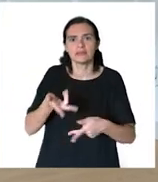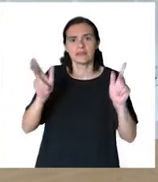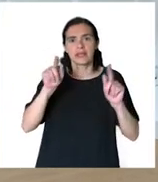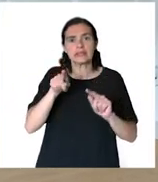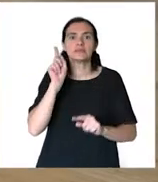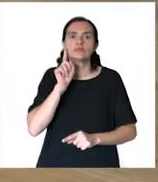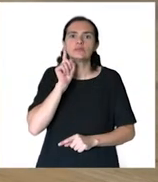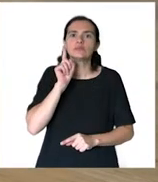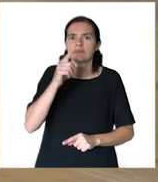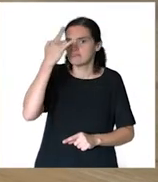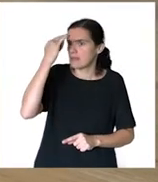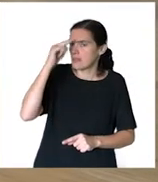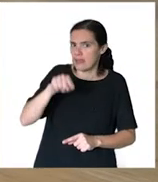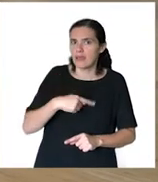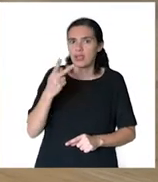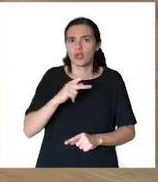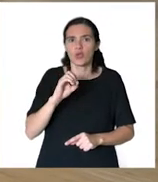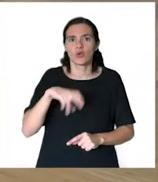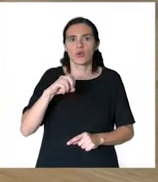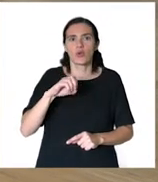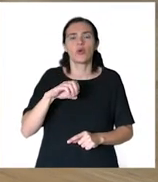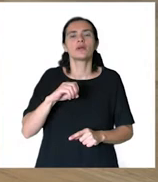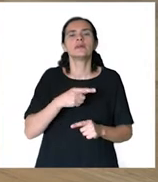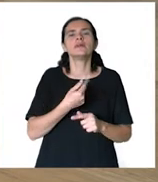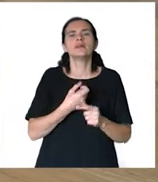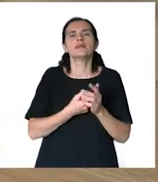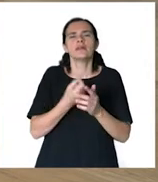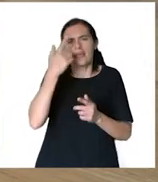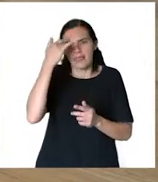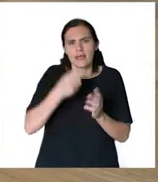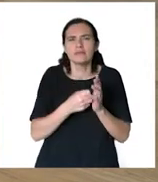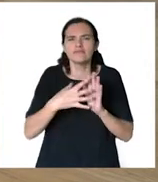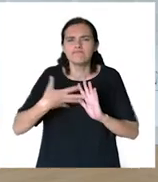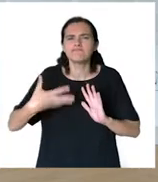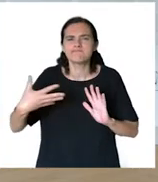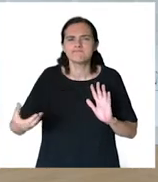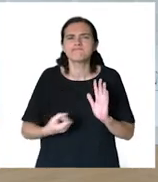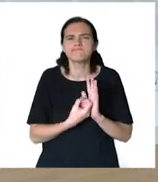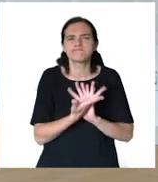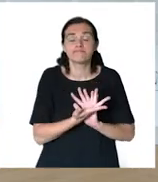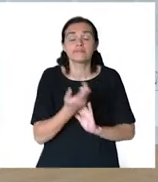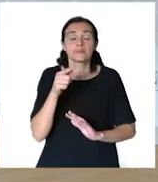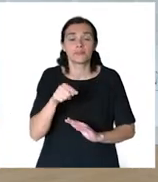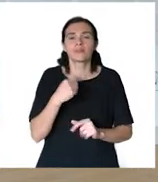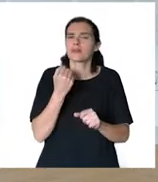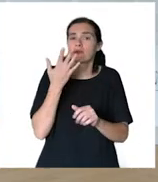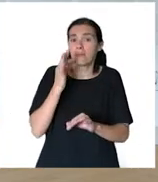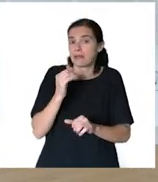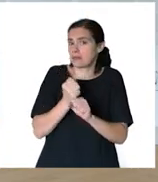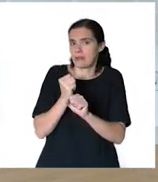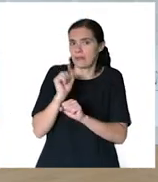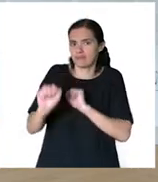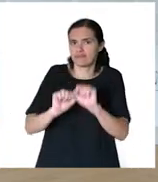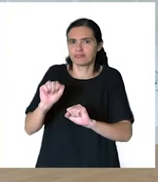important idea in Yoko Ono, and in many ways, a complex idea. But as usual, in her work, she finds a